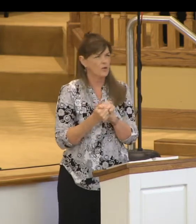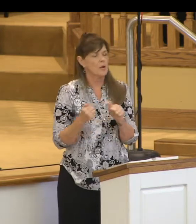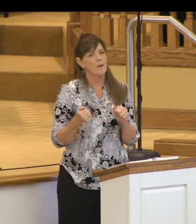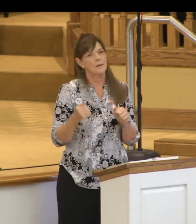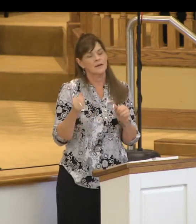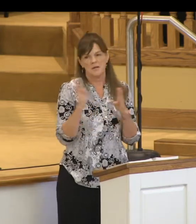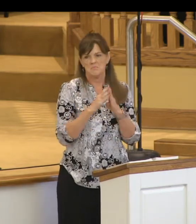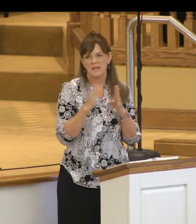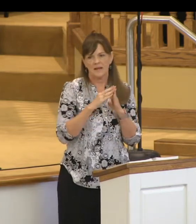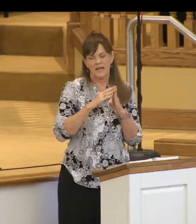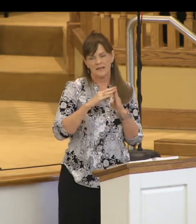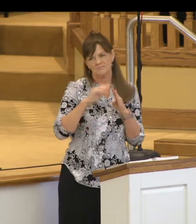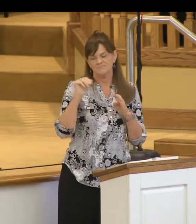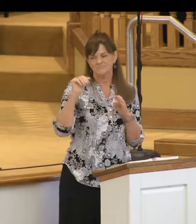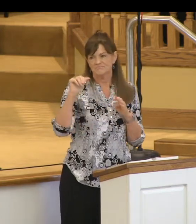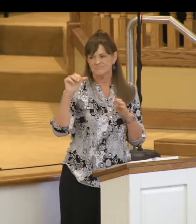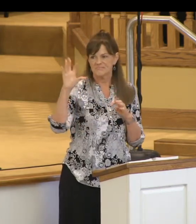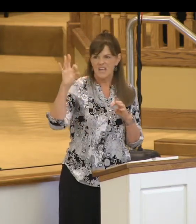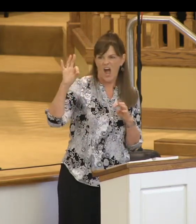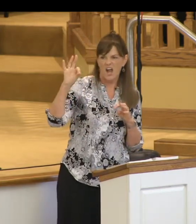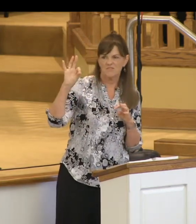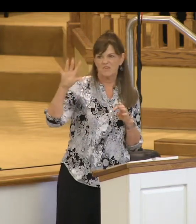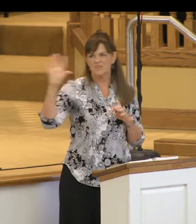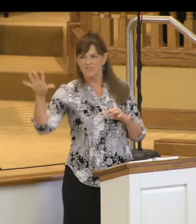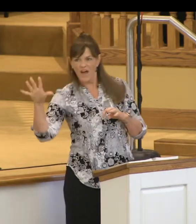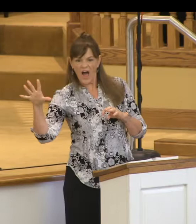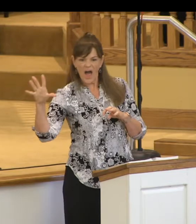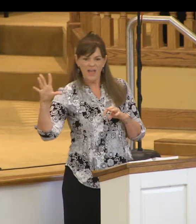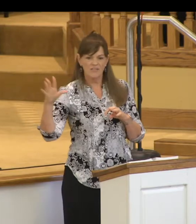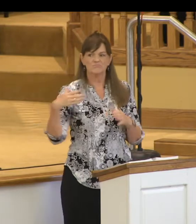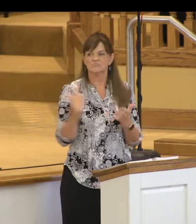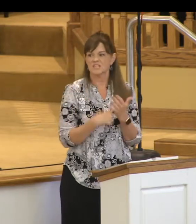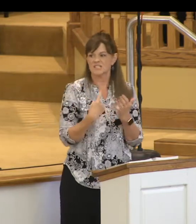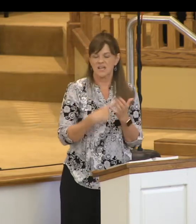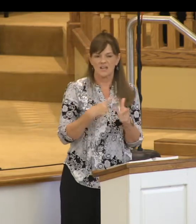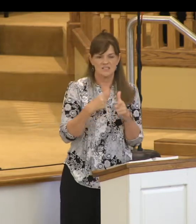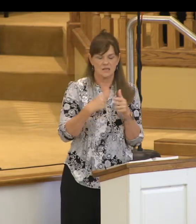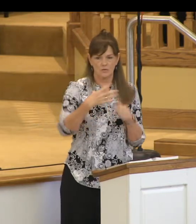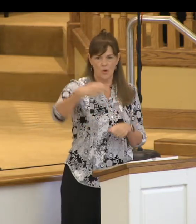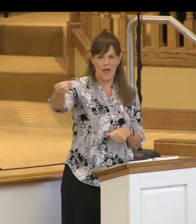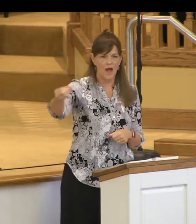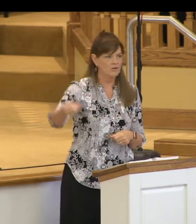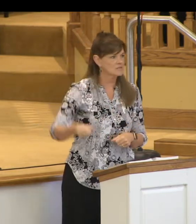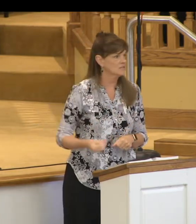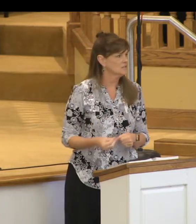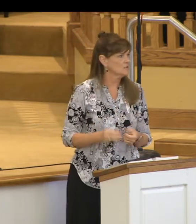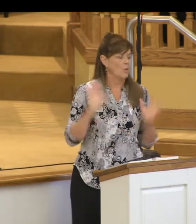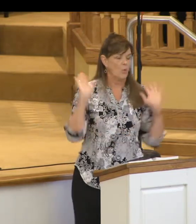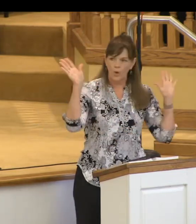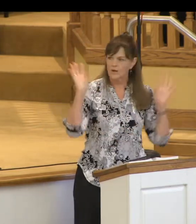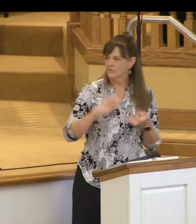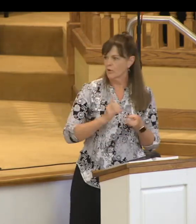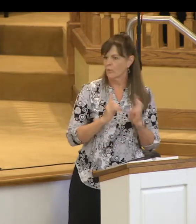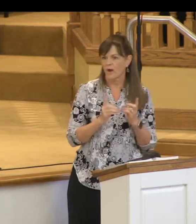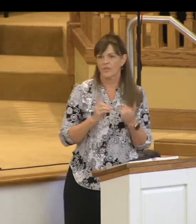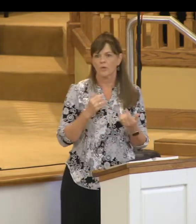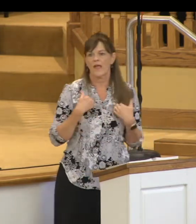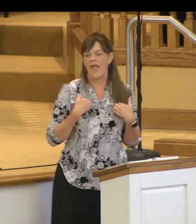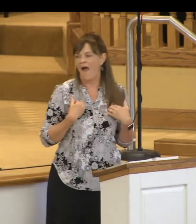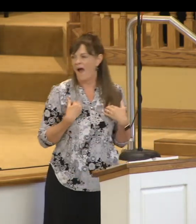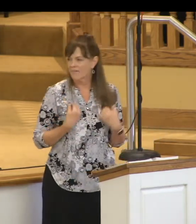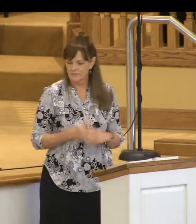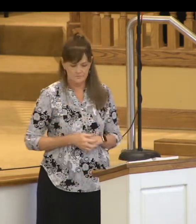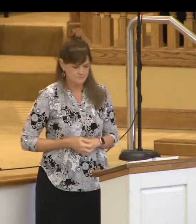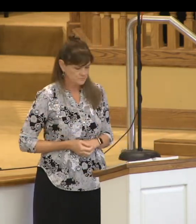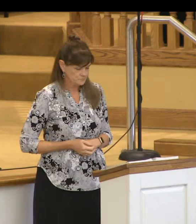9:55, and then we'll go out and hit the streets. It's been fantastic. The Lord has held the weather off, and what a blessing that is. And well, we're so glad